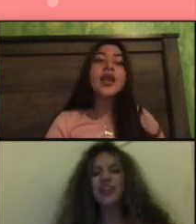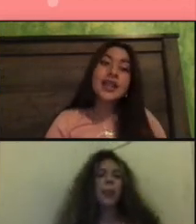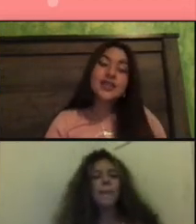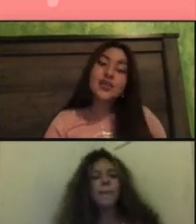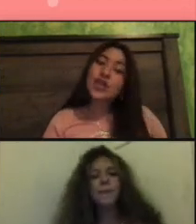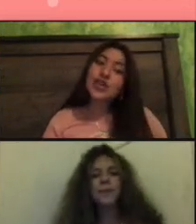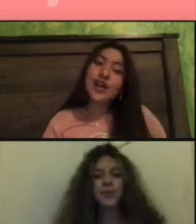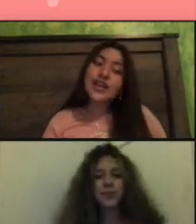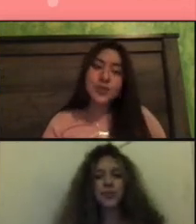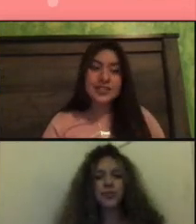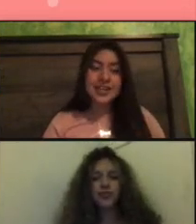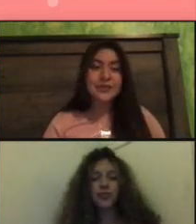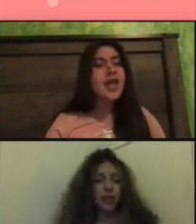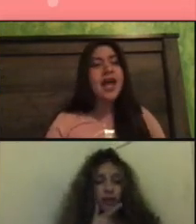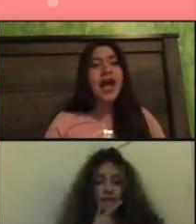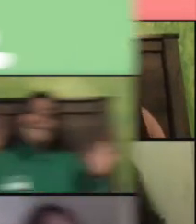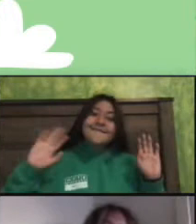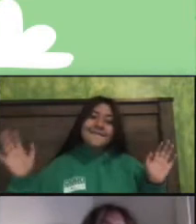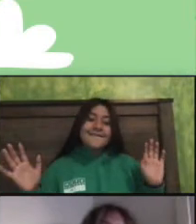And, it is Tuthi, your Vice President.